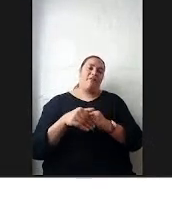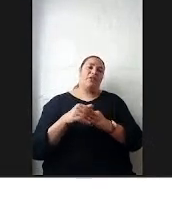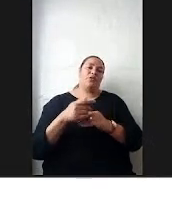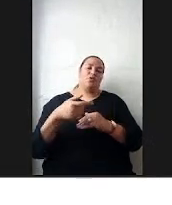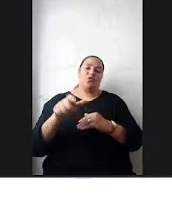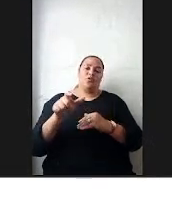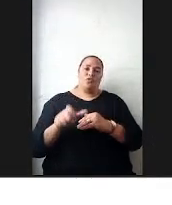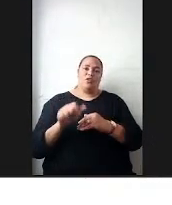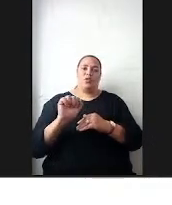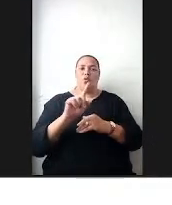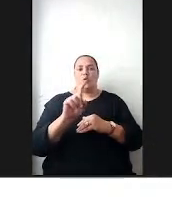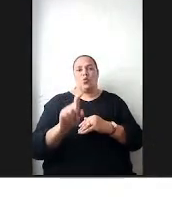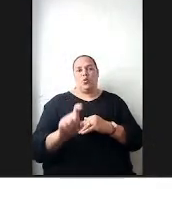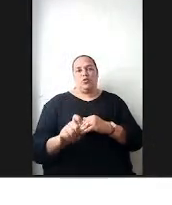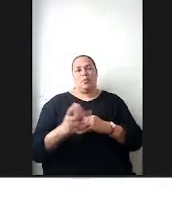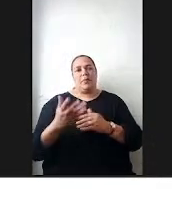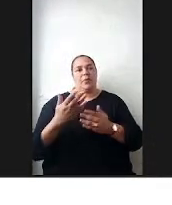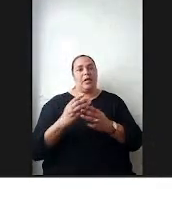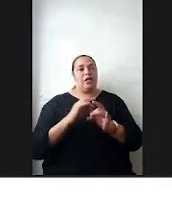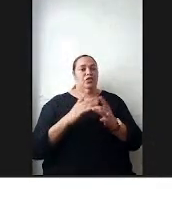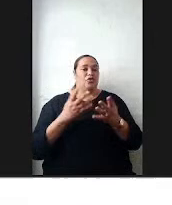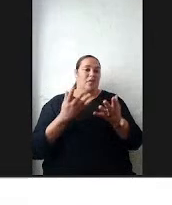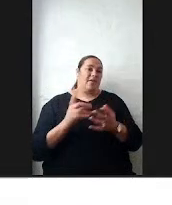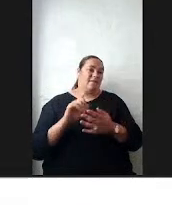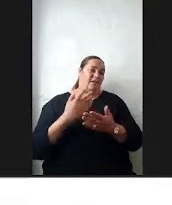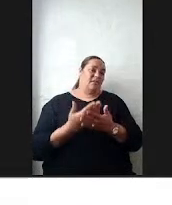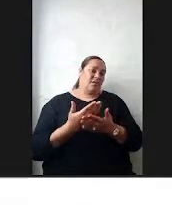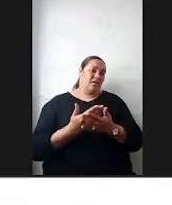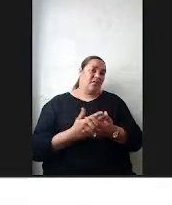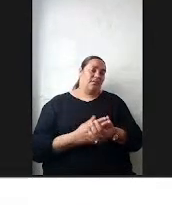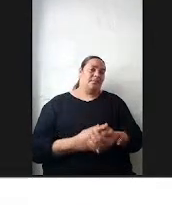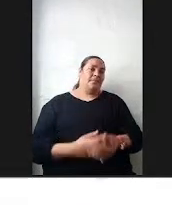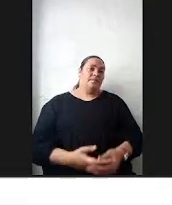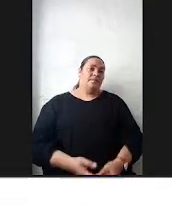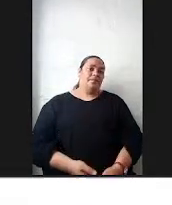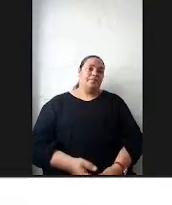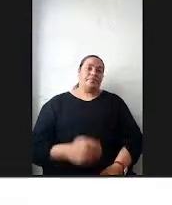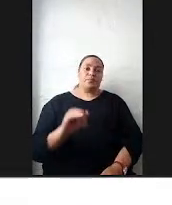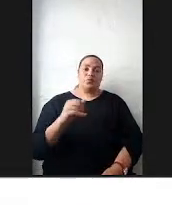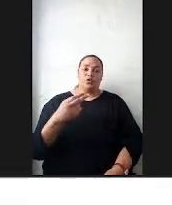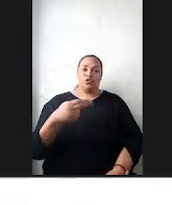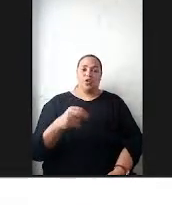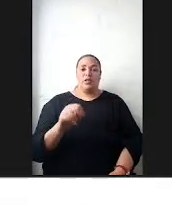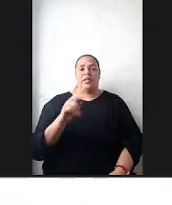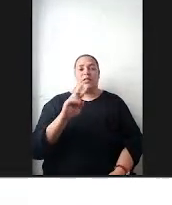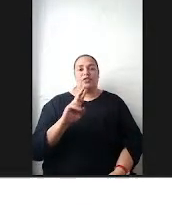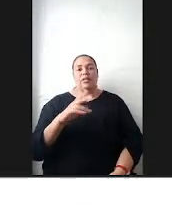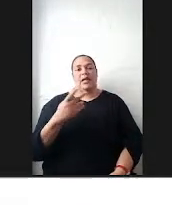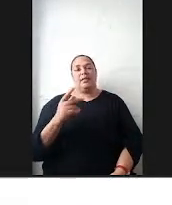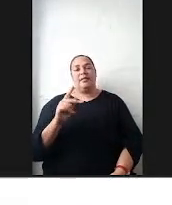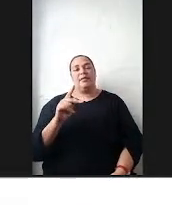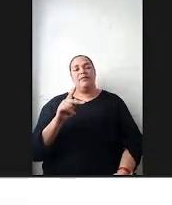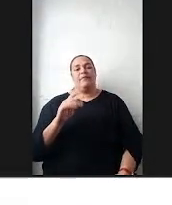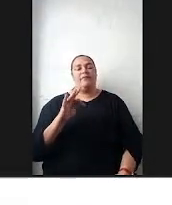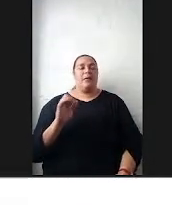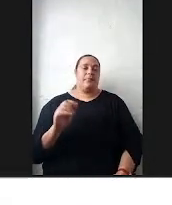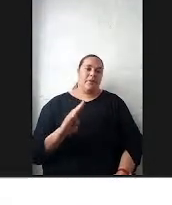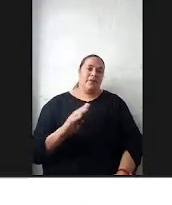questions. Maybe if you could start with those, John, and then Rashid, okay. And then Faye. Thank you very